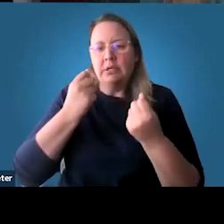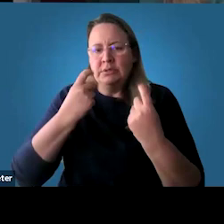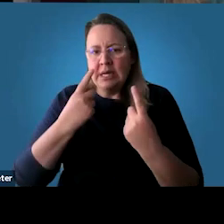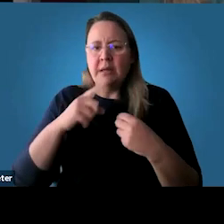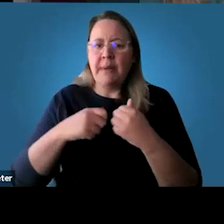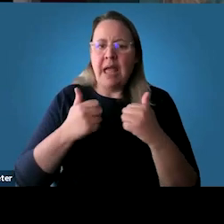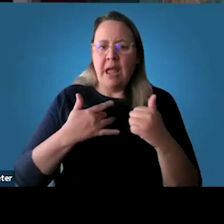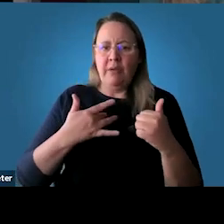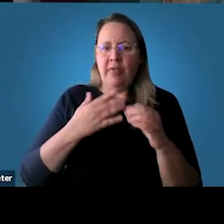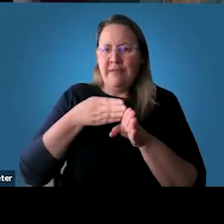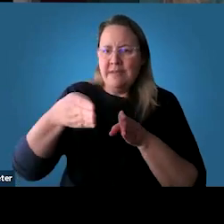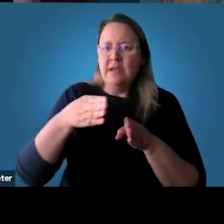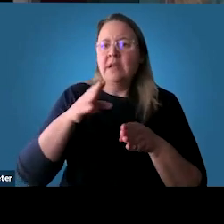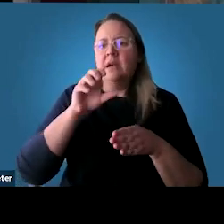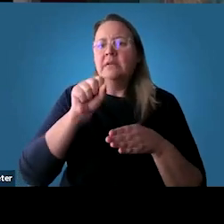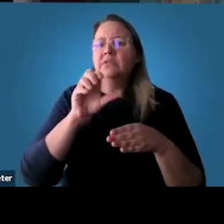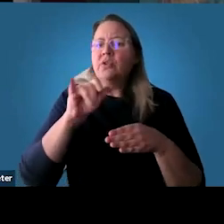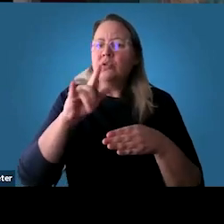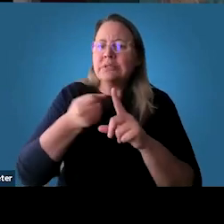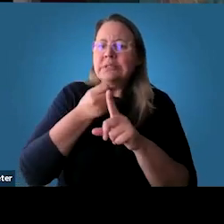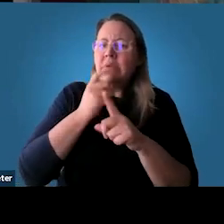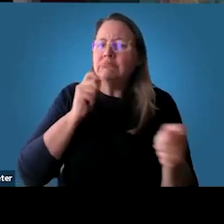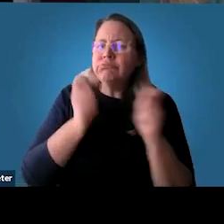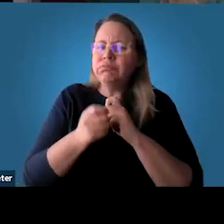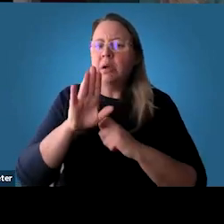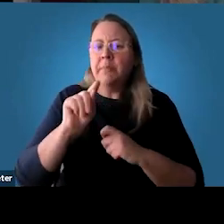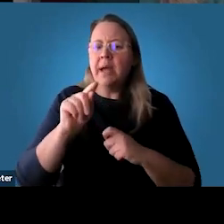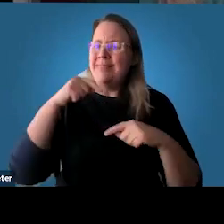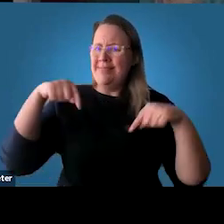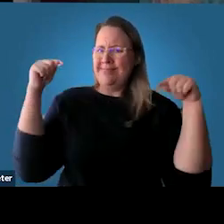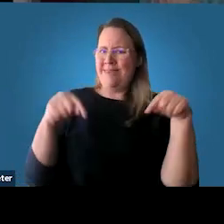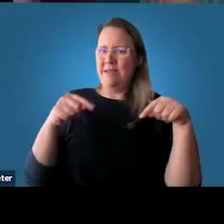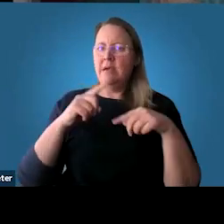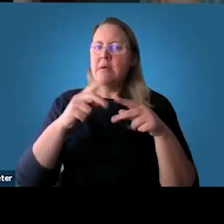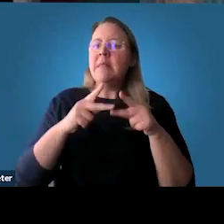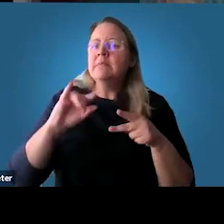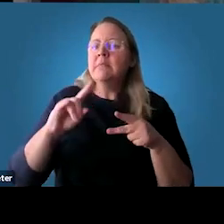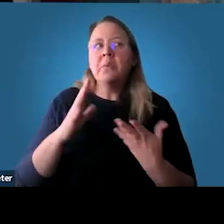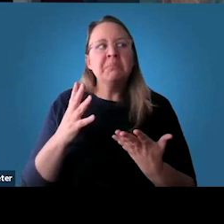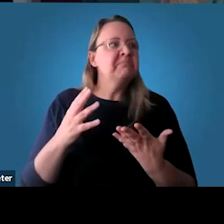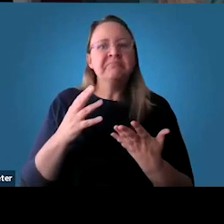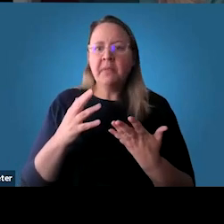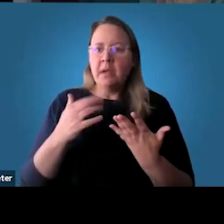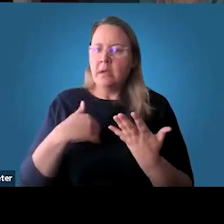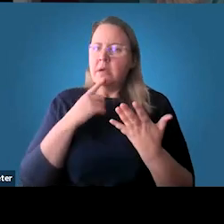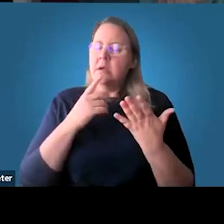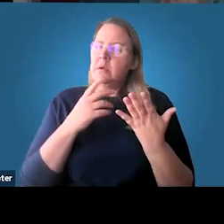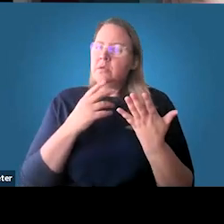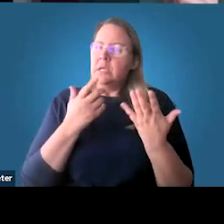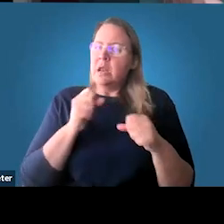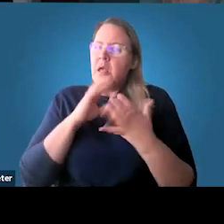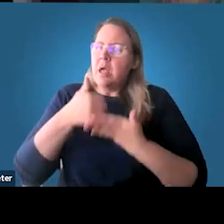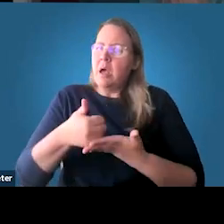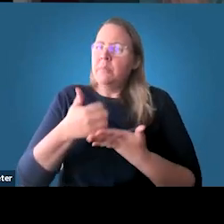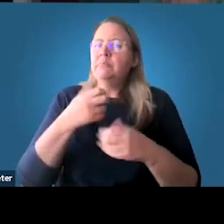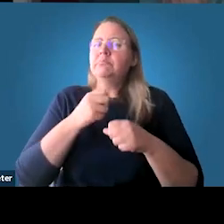how the field of social impact communications is changing, this is also a place where we, as strategists and practitioners, get to help